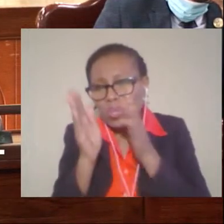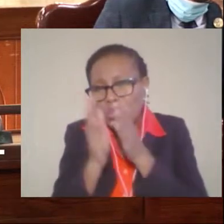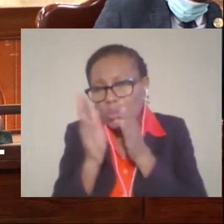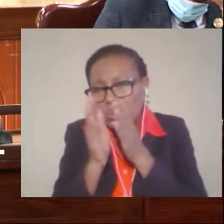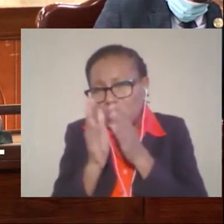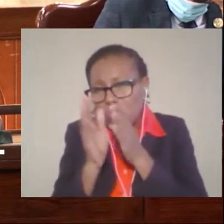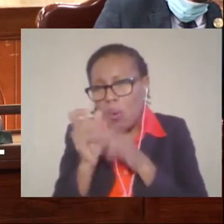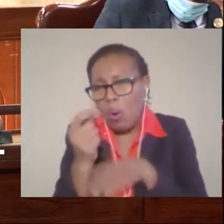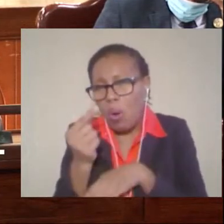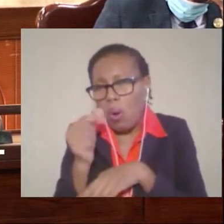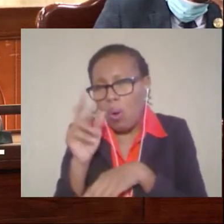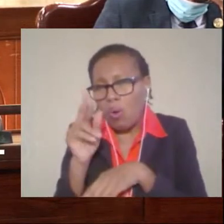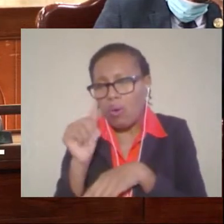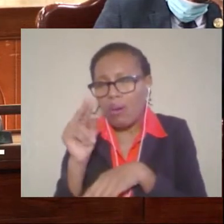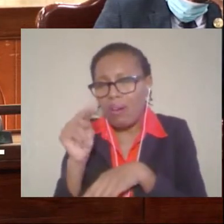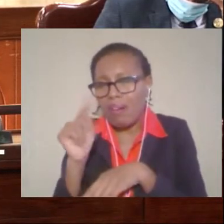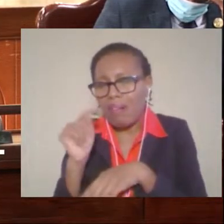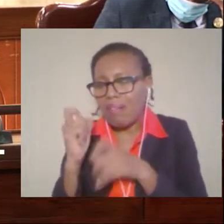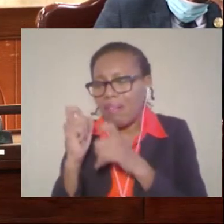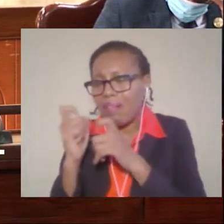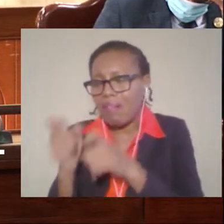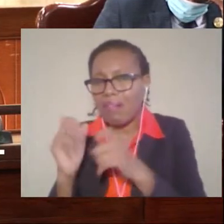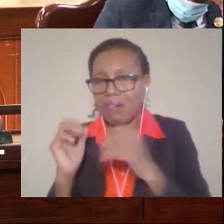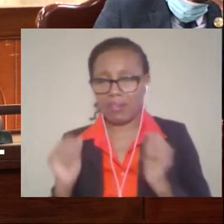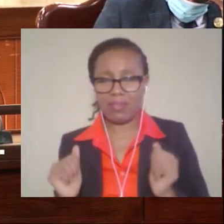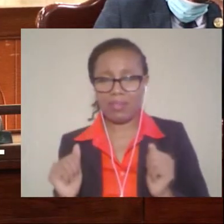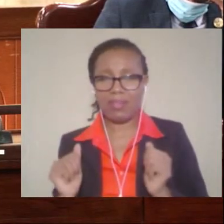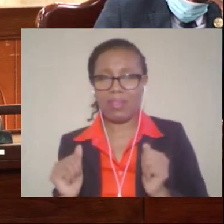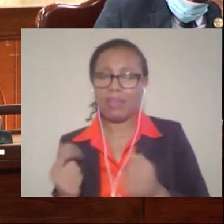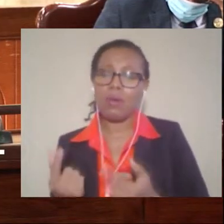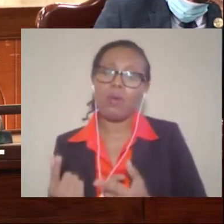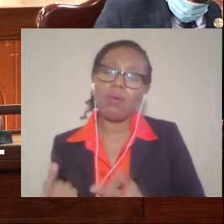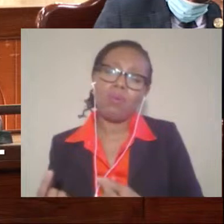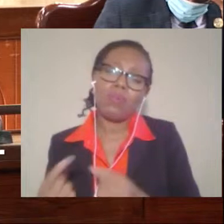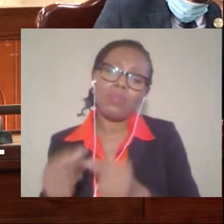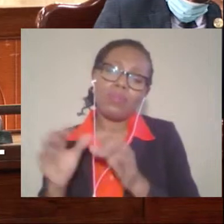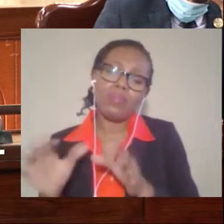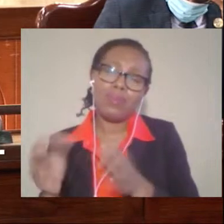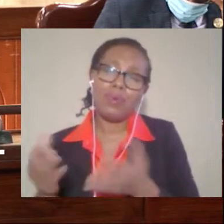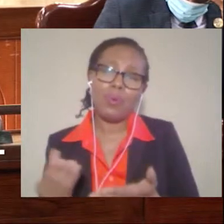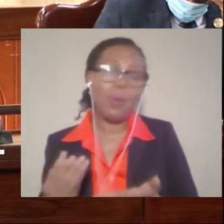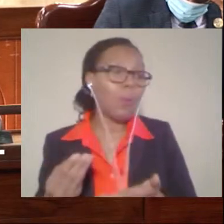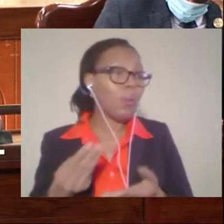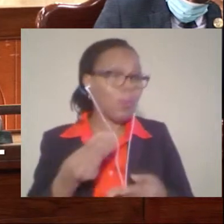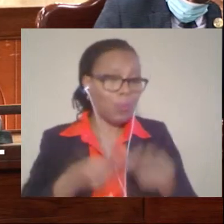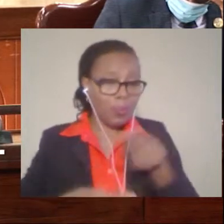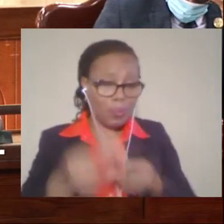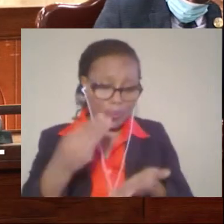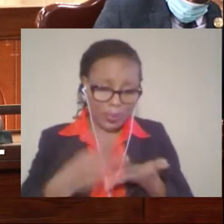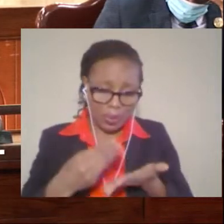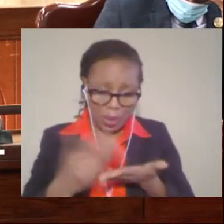will bring him a few dollars, that hopefully will keep body and soul and spirit together.